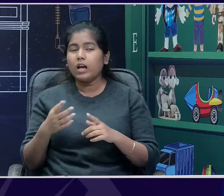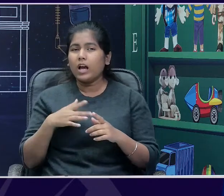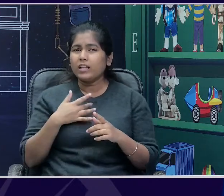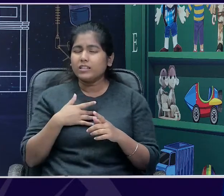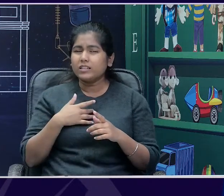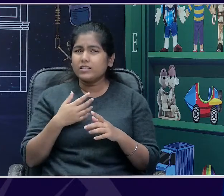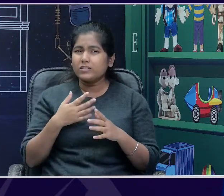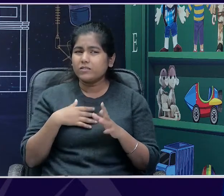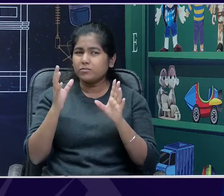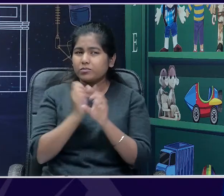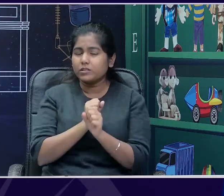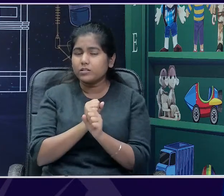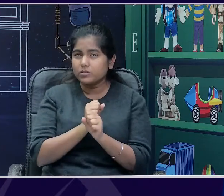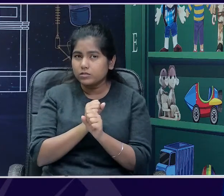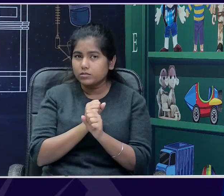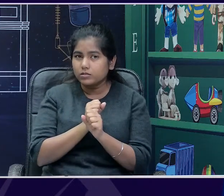one